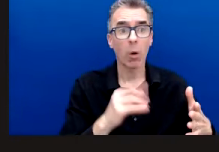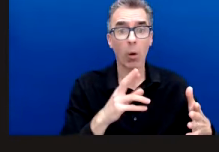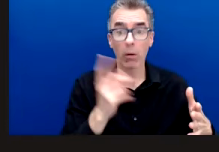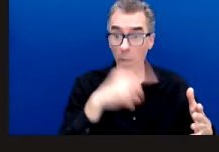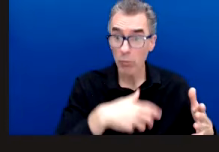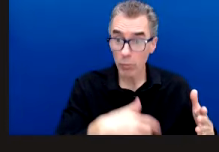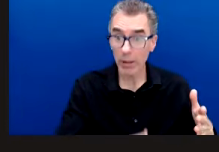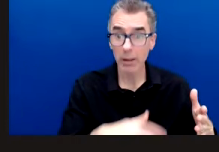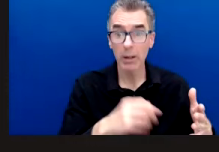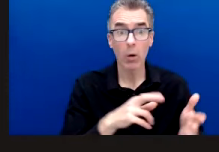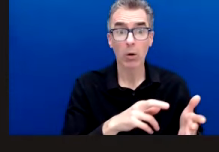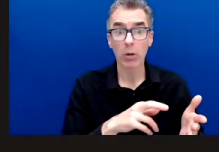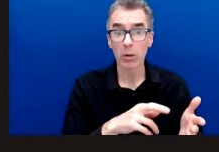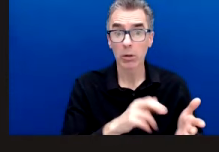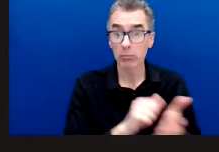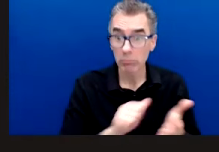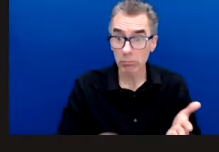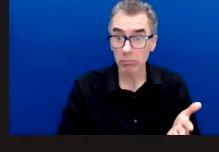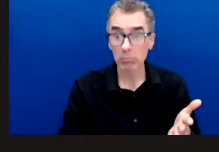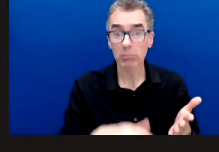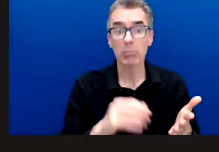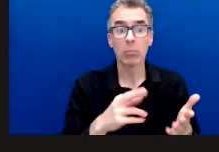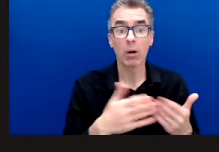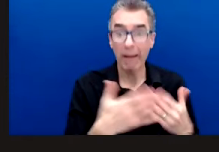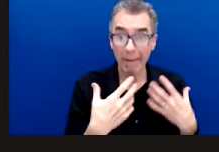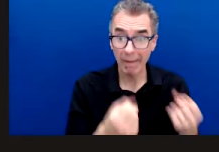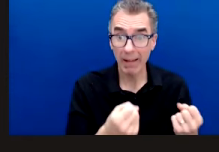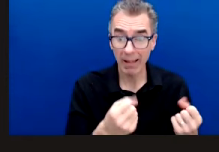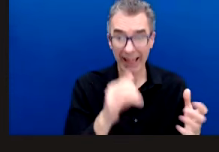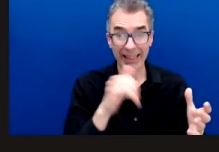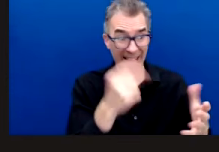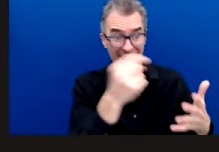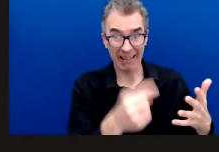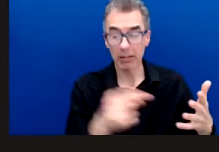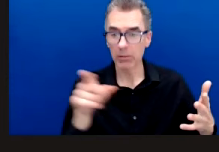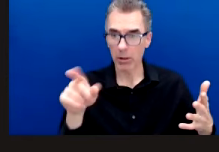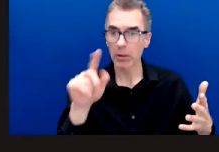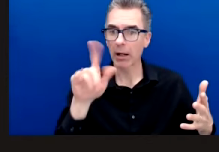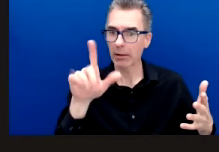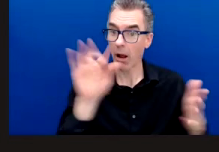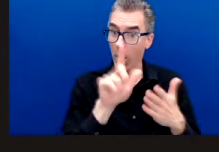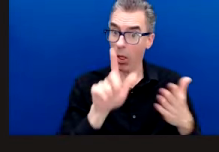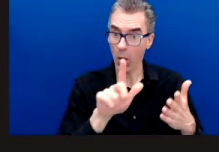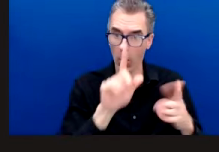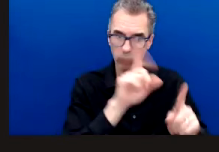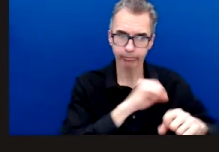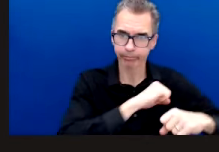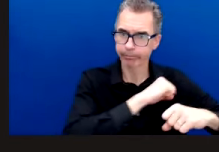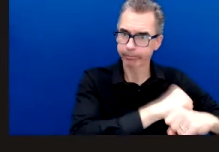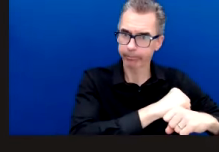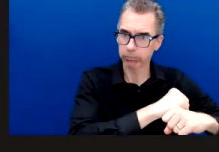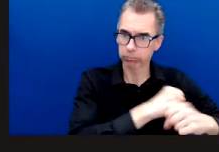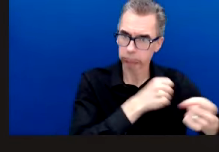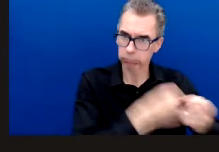even recovery in certain circumstances, right? And so in this case, the professor, you know, on their own